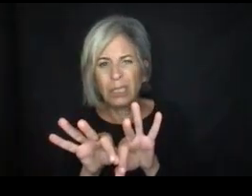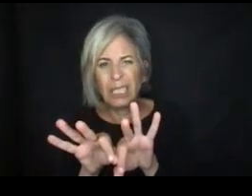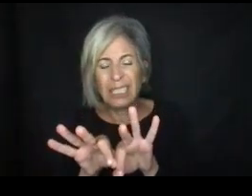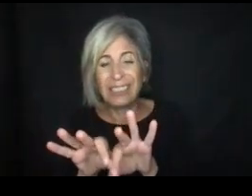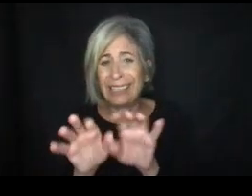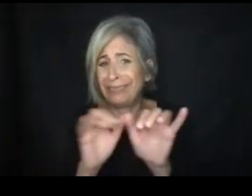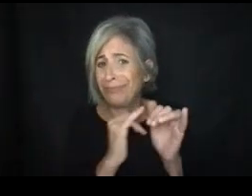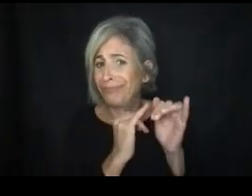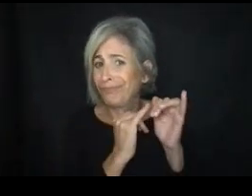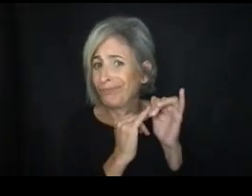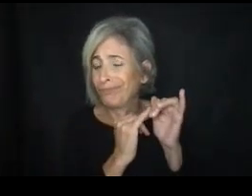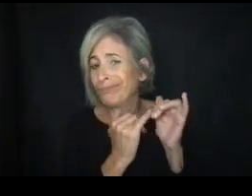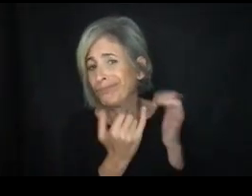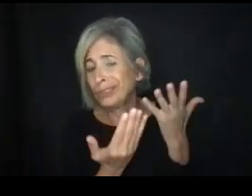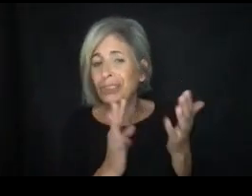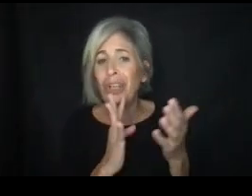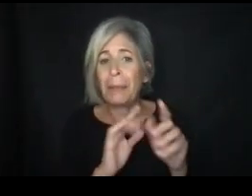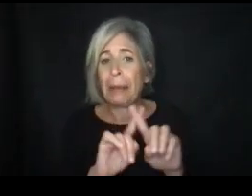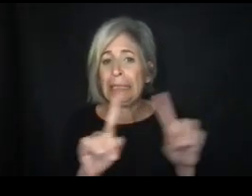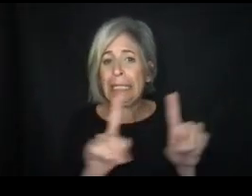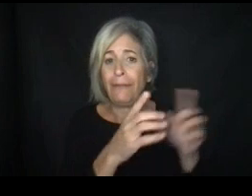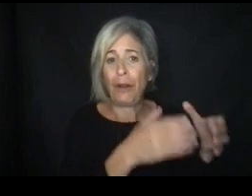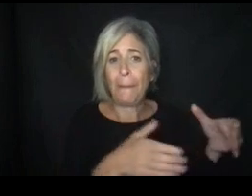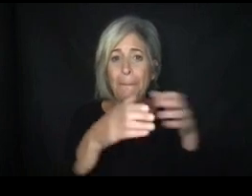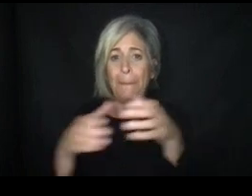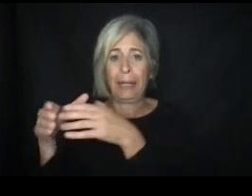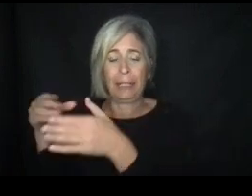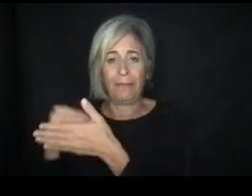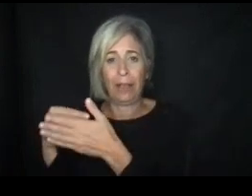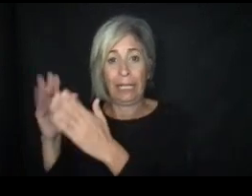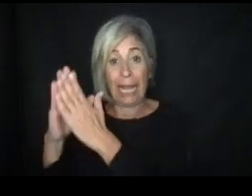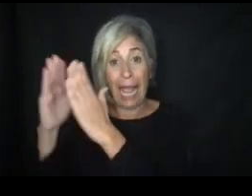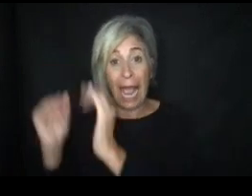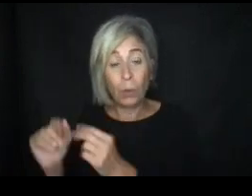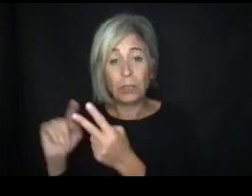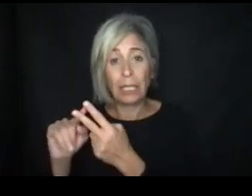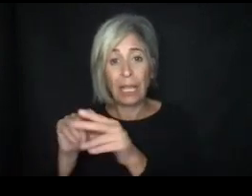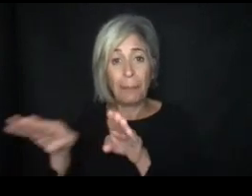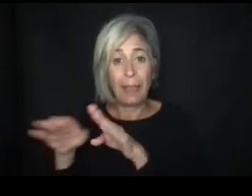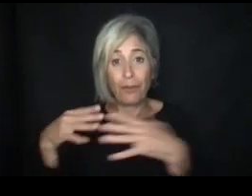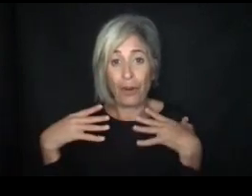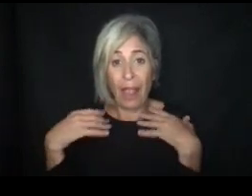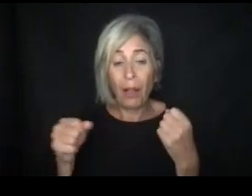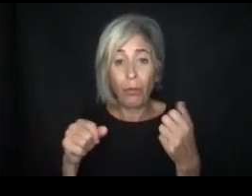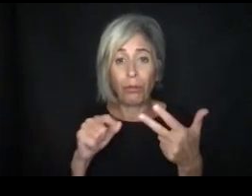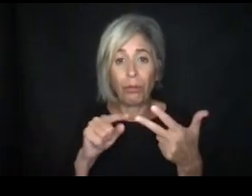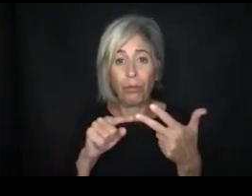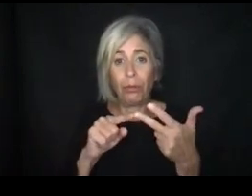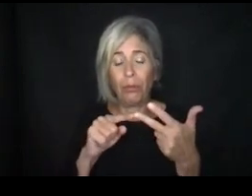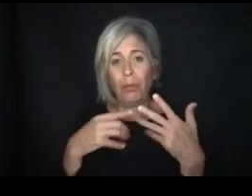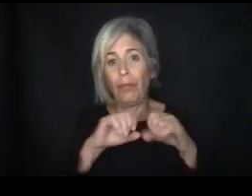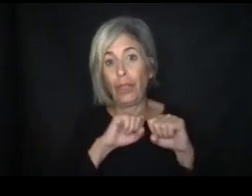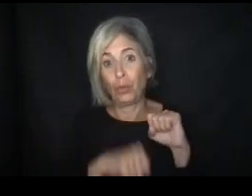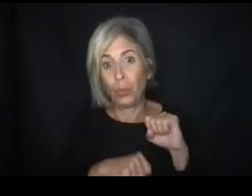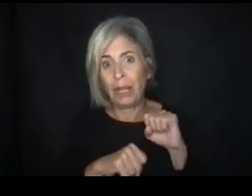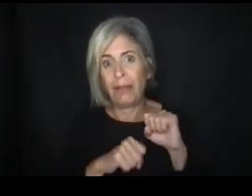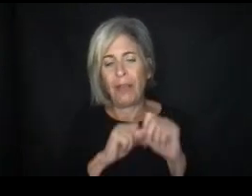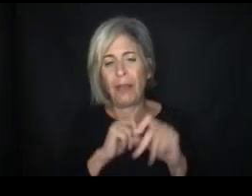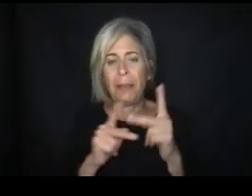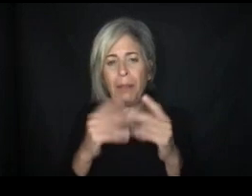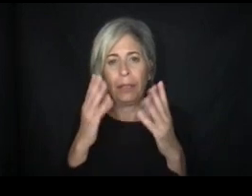like we're talking about different buckets of funding, housing and behavioral health and the grief that all folks are